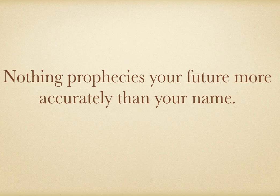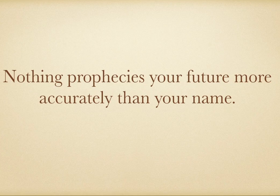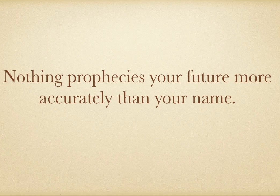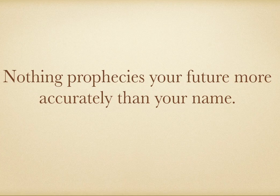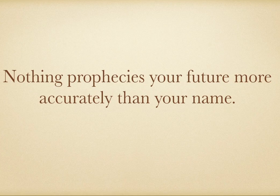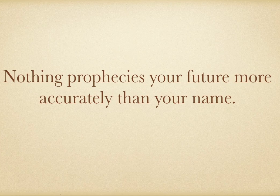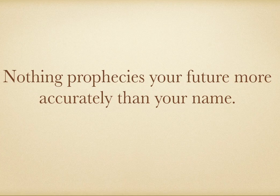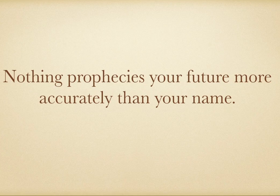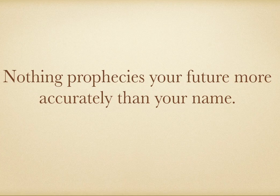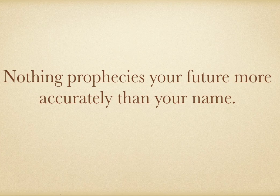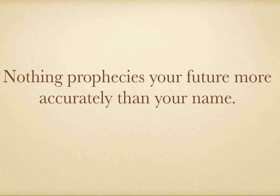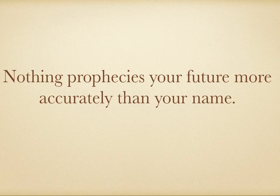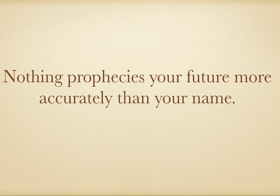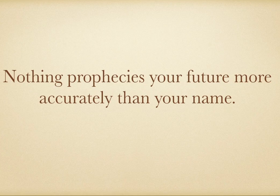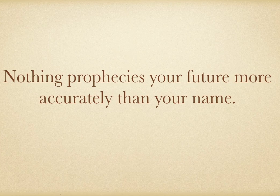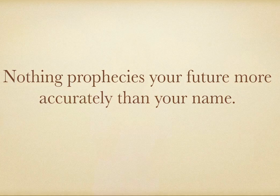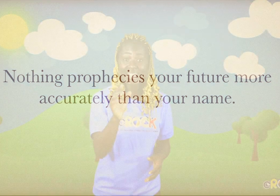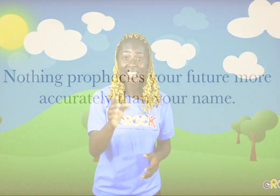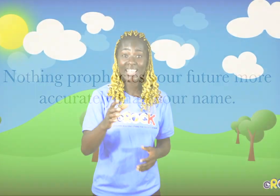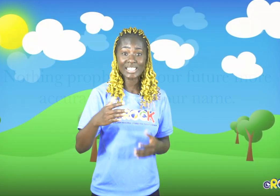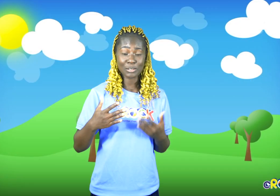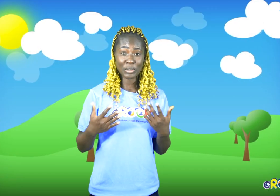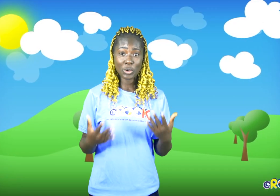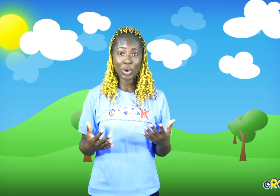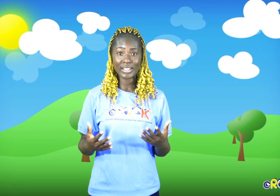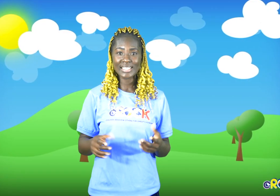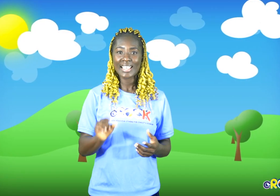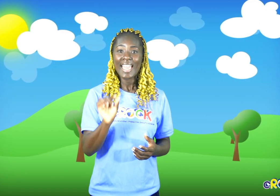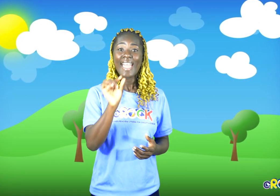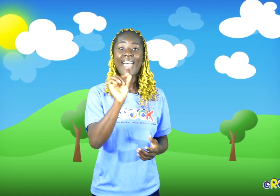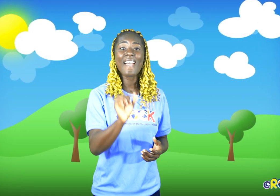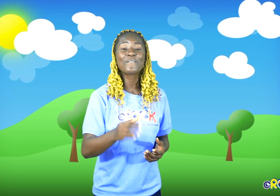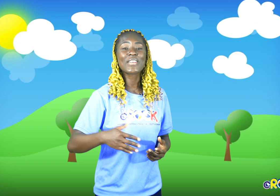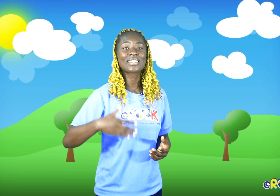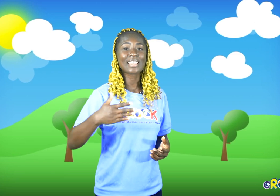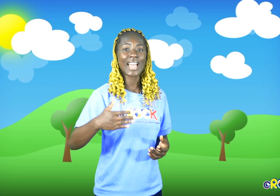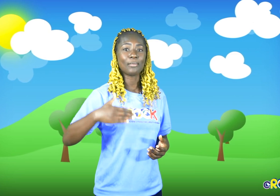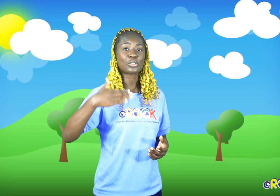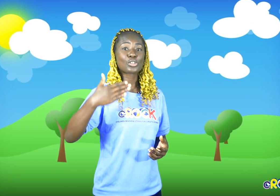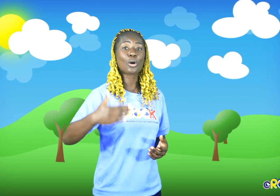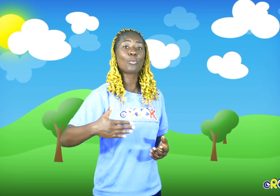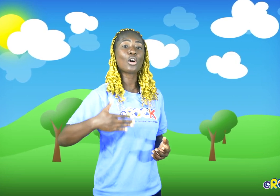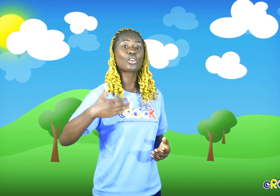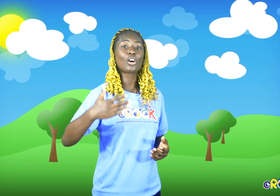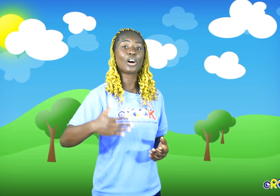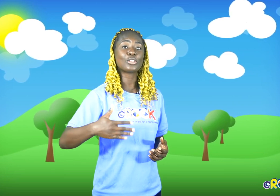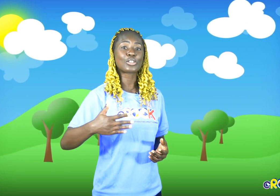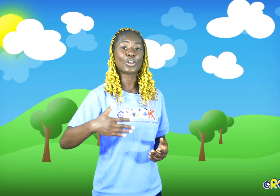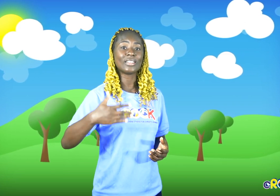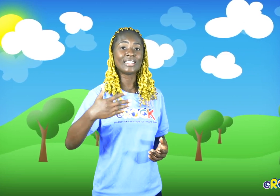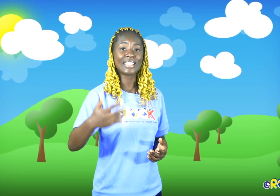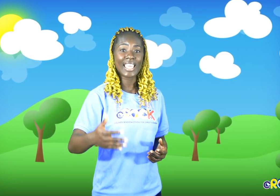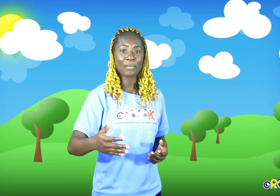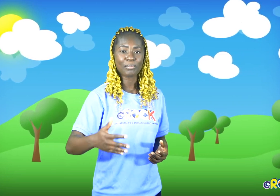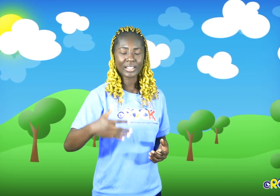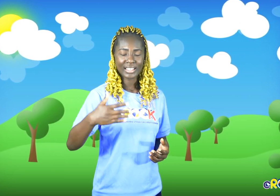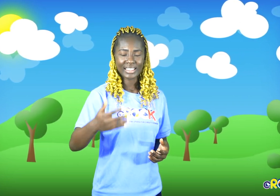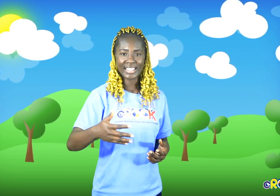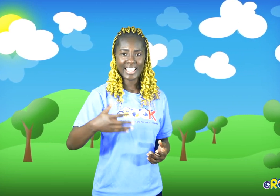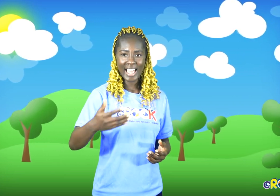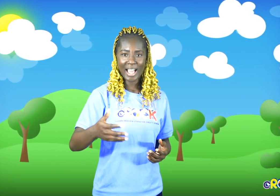than your name. It is because every time someone calls your